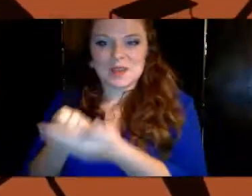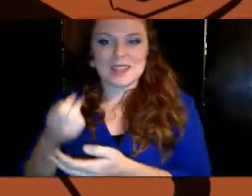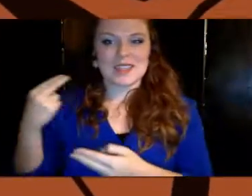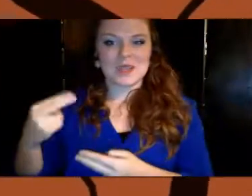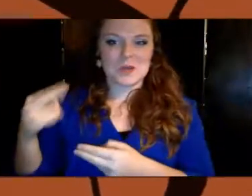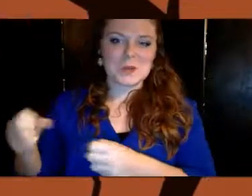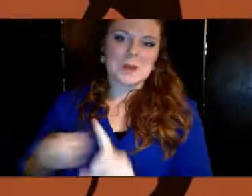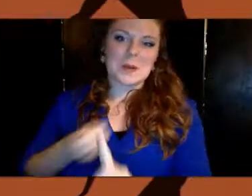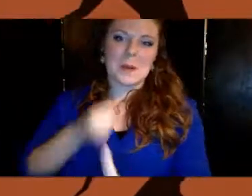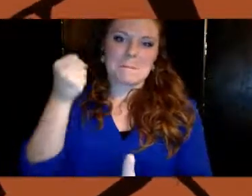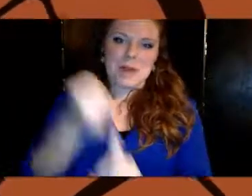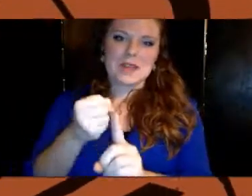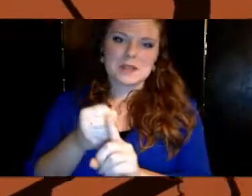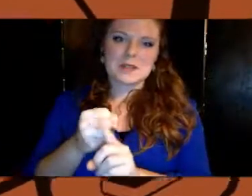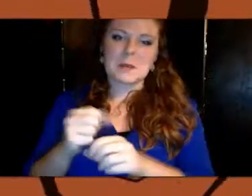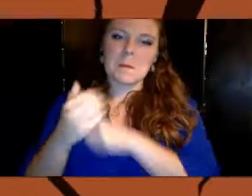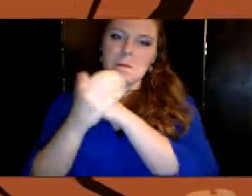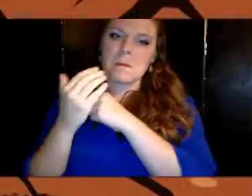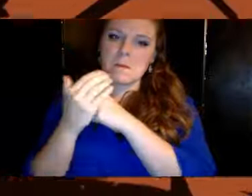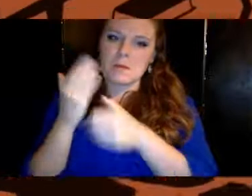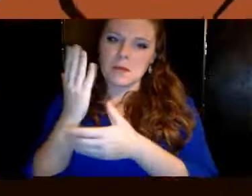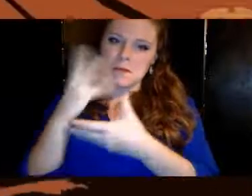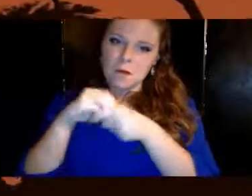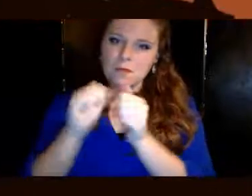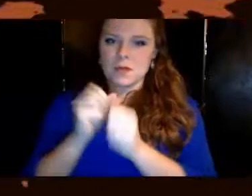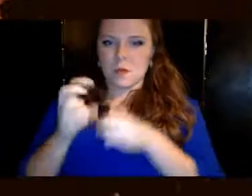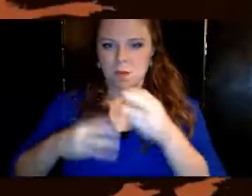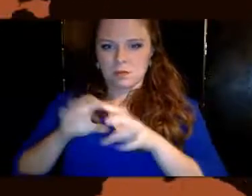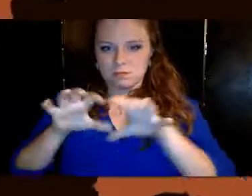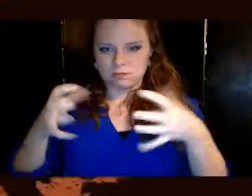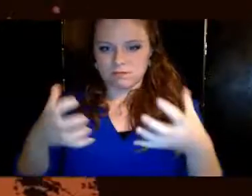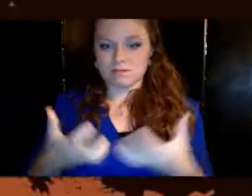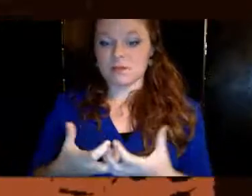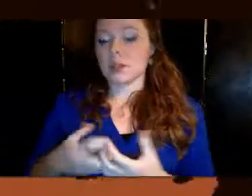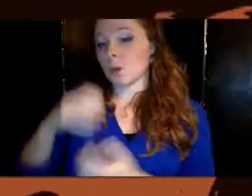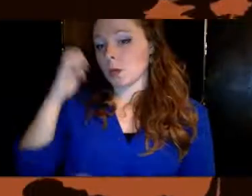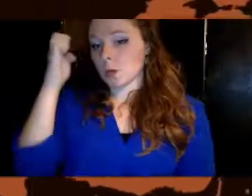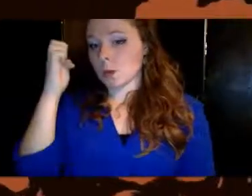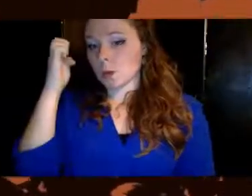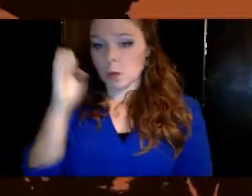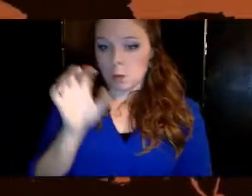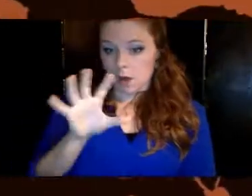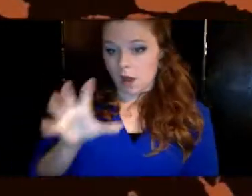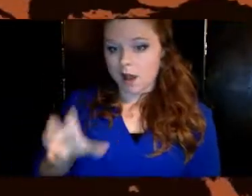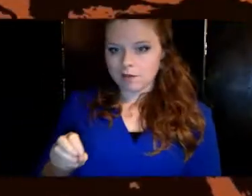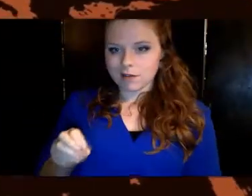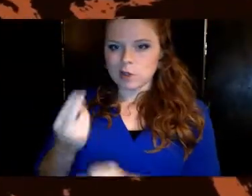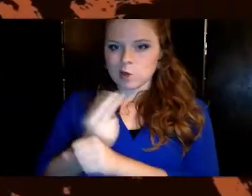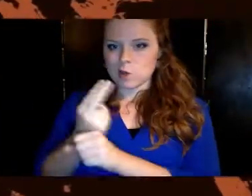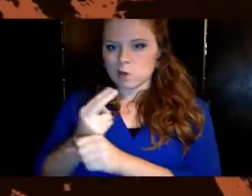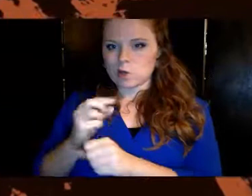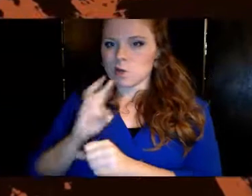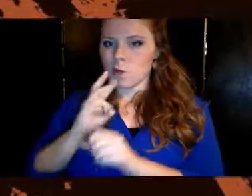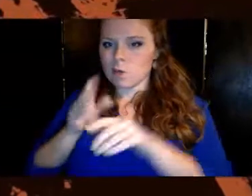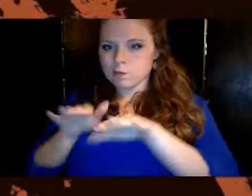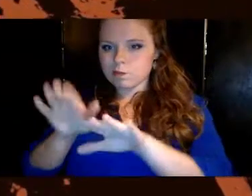histories of large parts of the world. There had been centuries of contact between Europe and Africa via the Mediterranean, but the